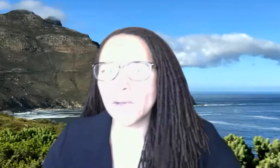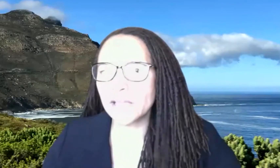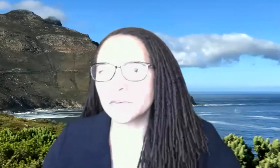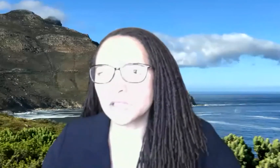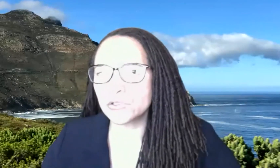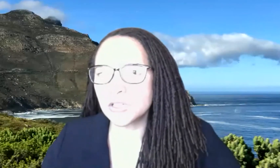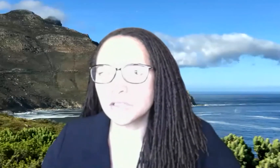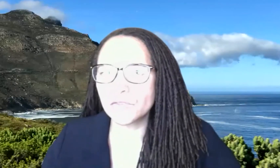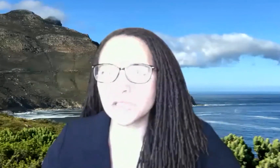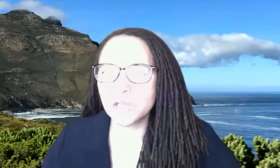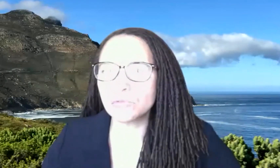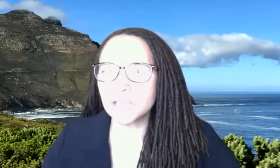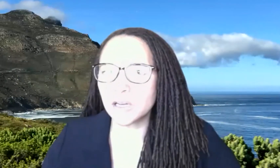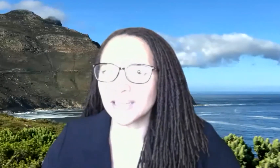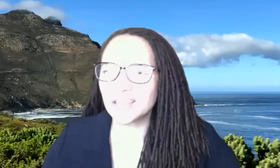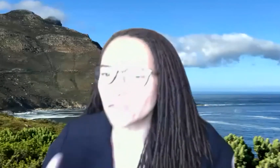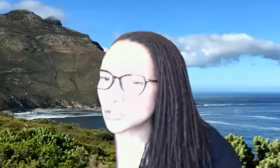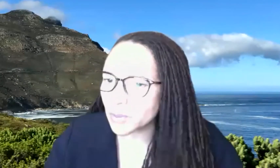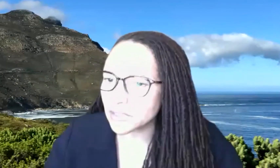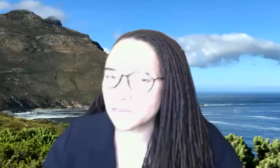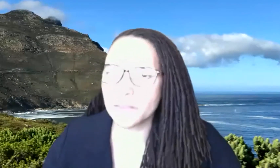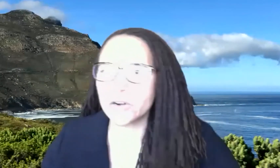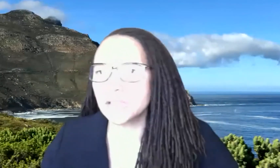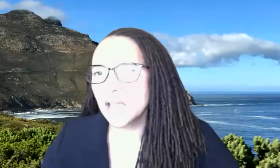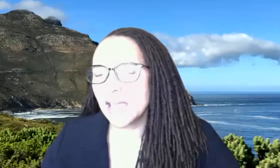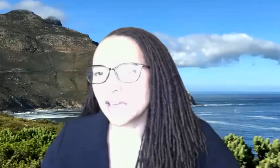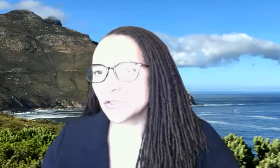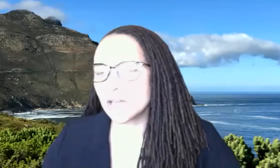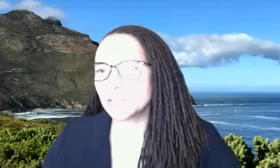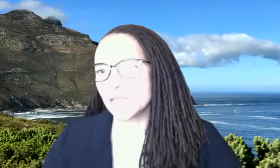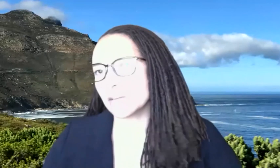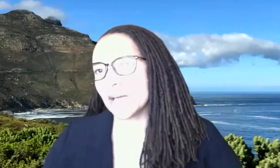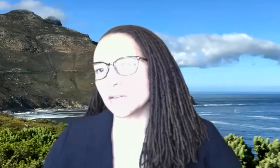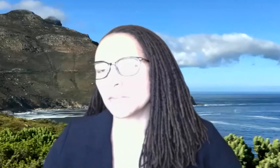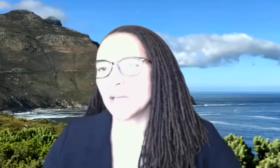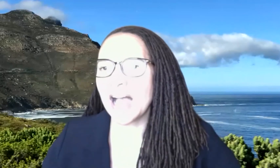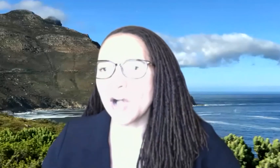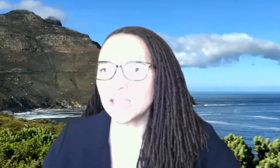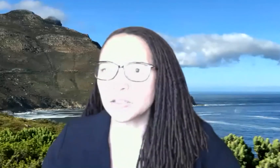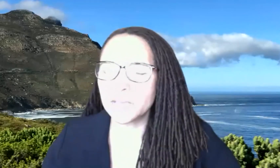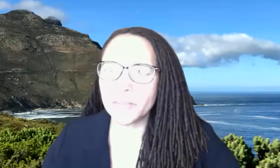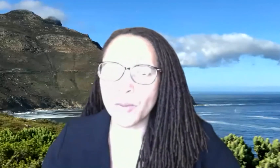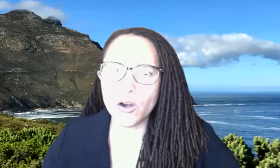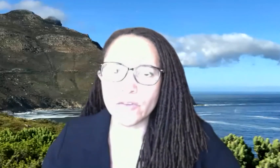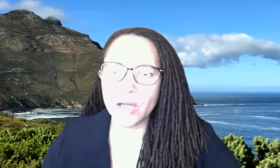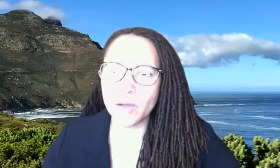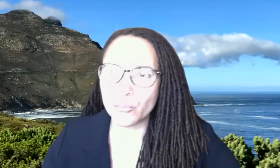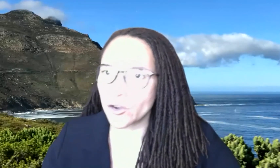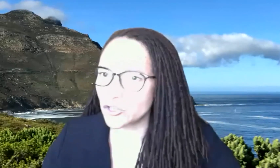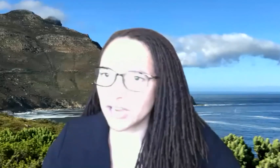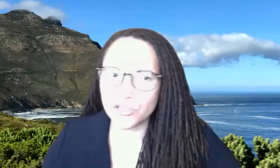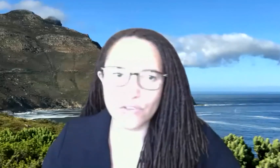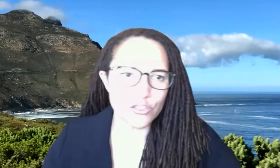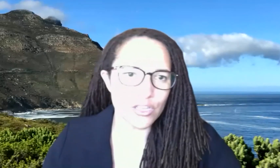move away from solutions focused only on individual police members, and also helped him think about how he could be a part of a